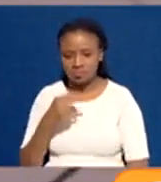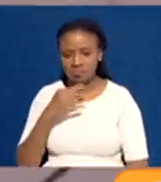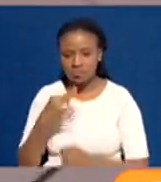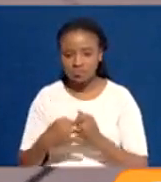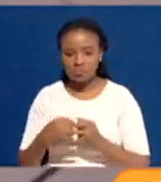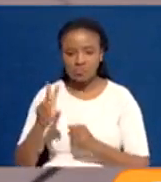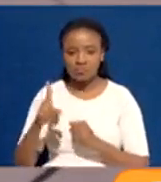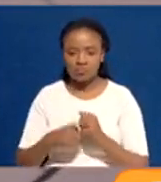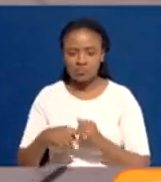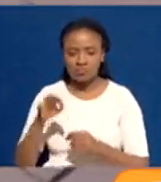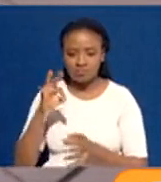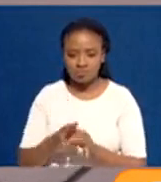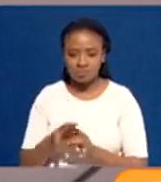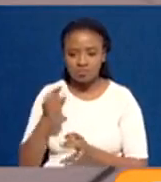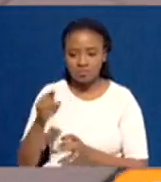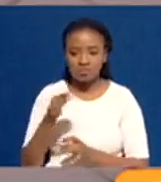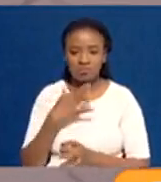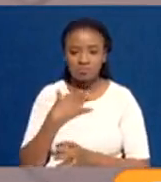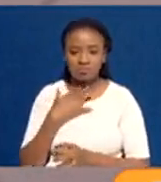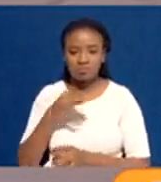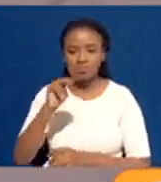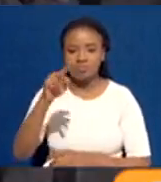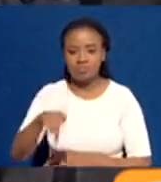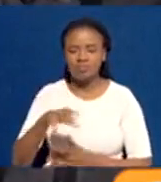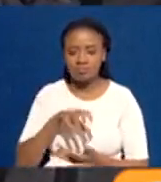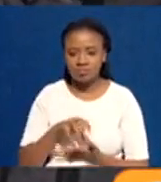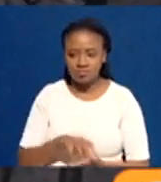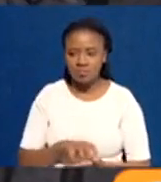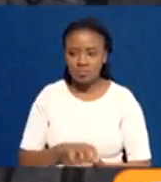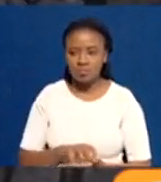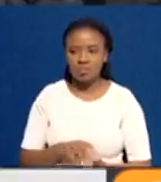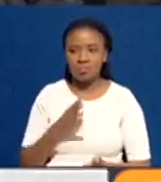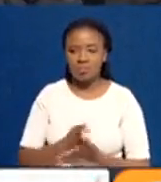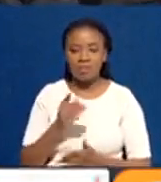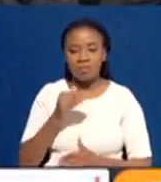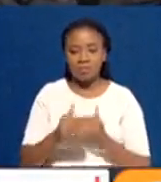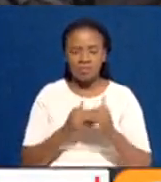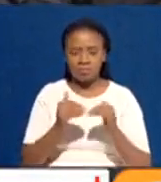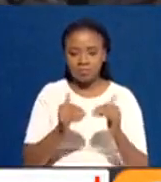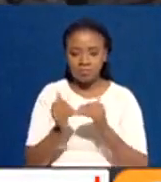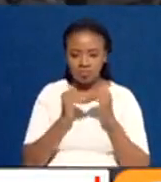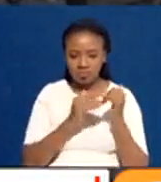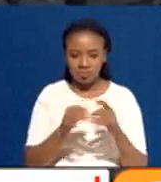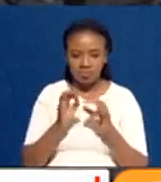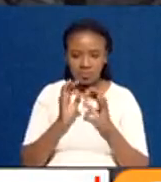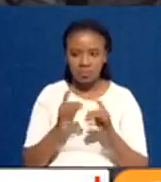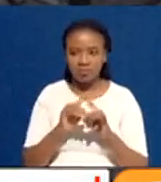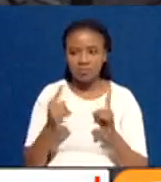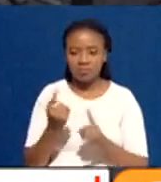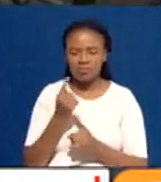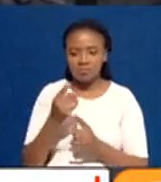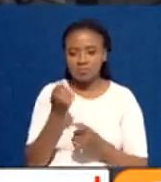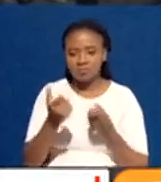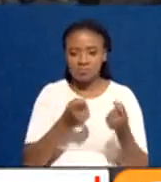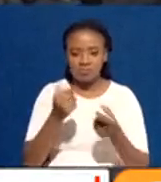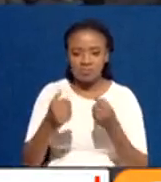7,826 votes in the race for Kandara constituency parliamentary seat. Ilikuwa ya haki na uhuru kusema kweli, isipokuwa ni ile matatizo